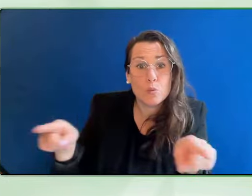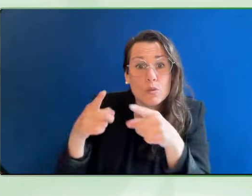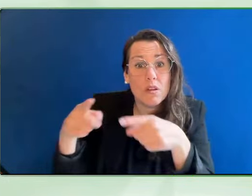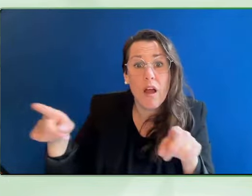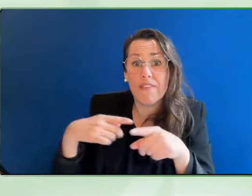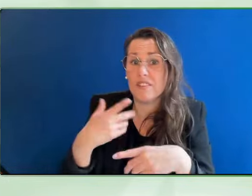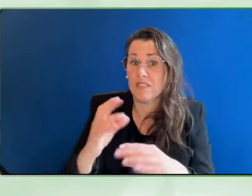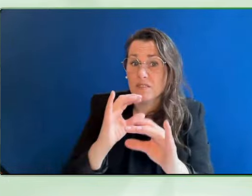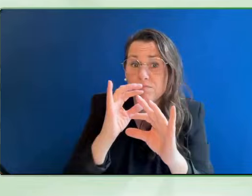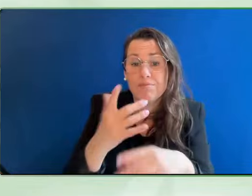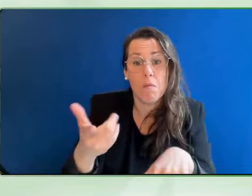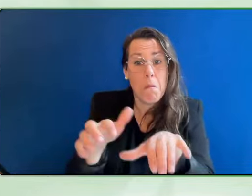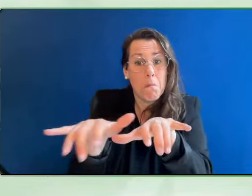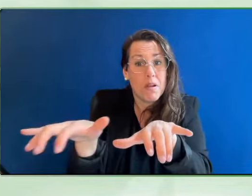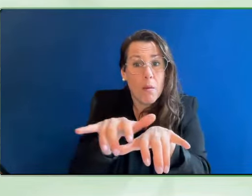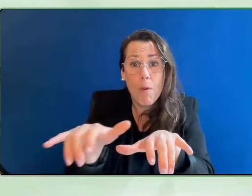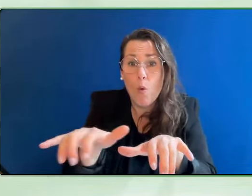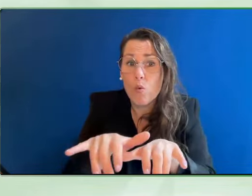work in their arts?